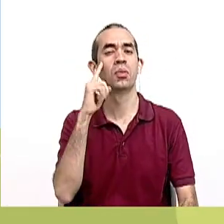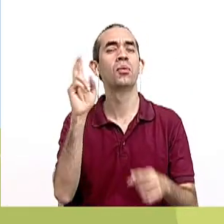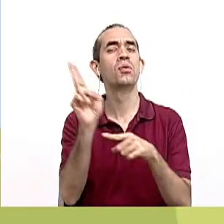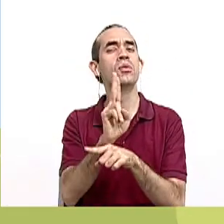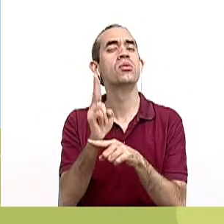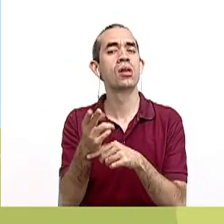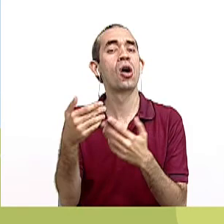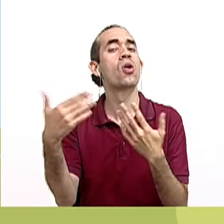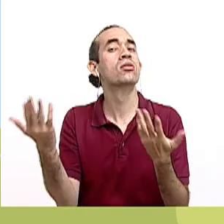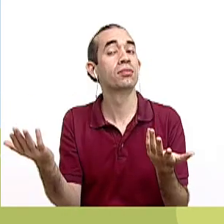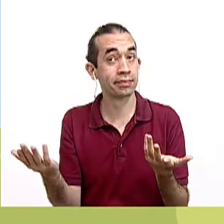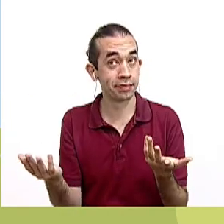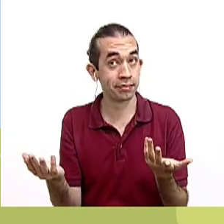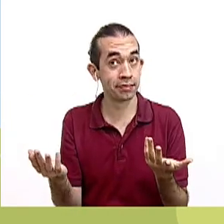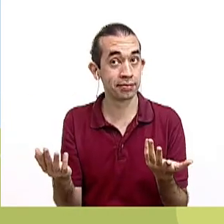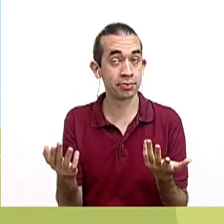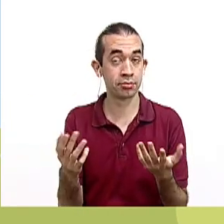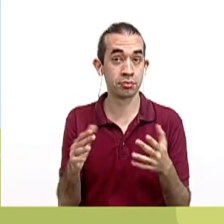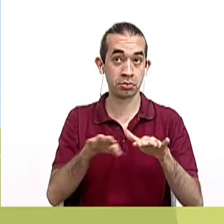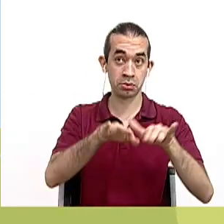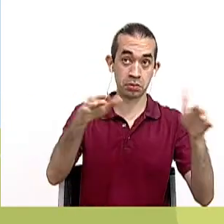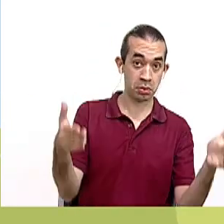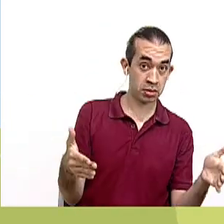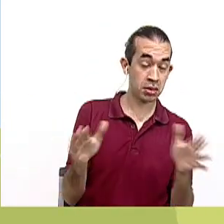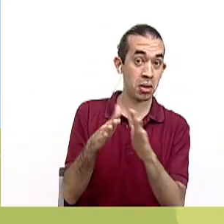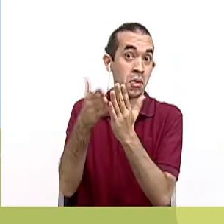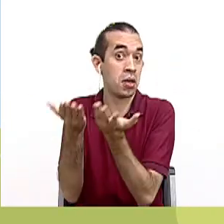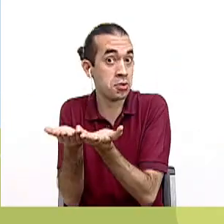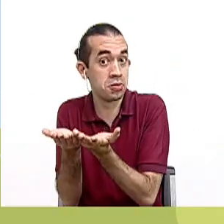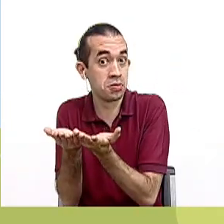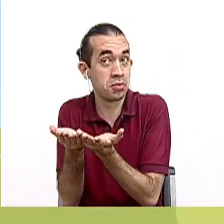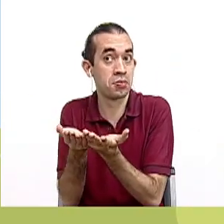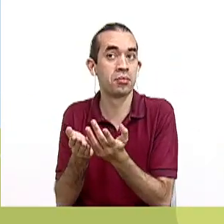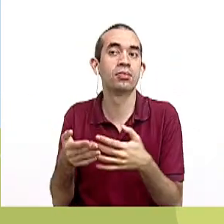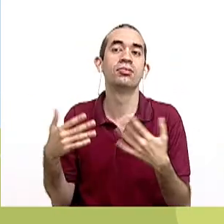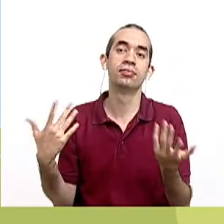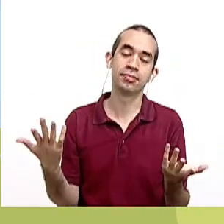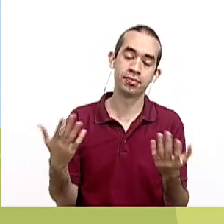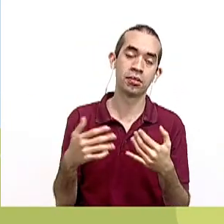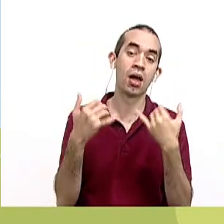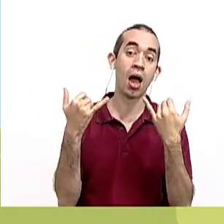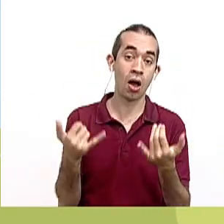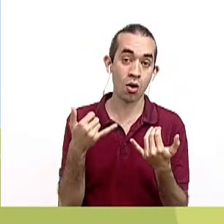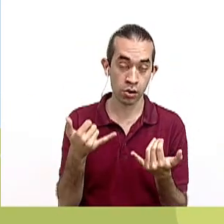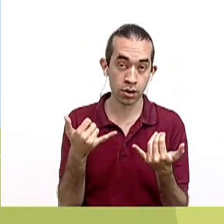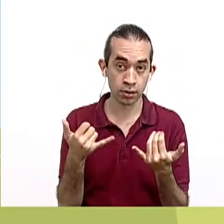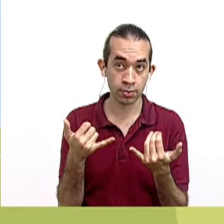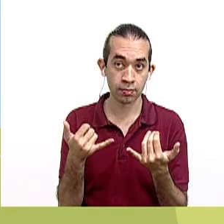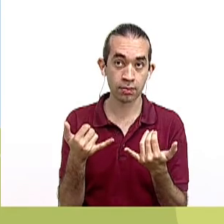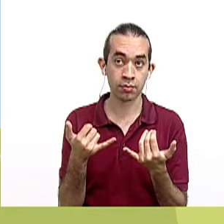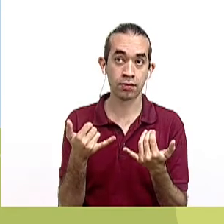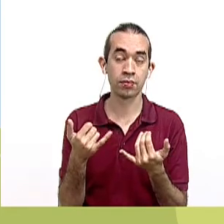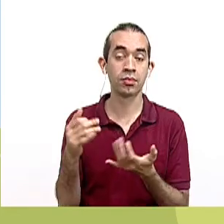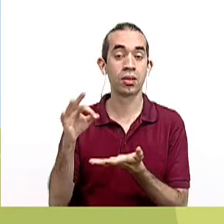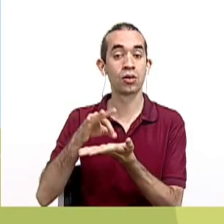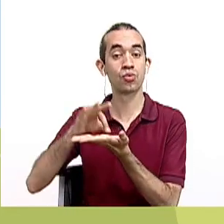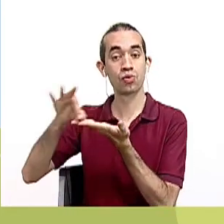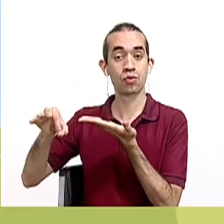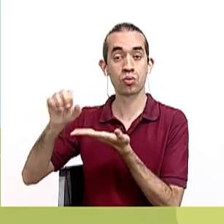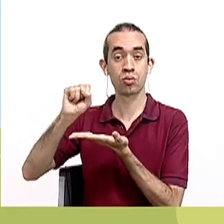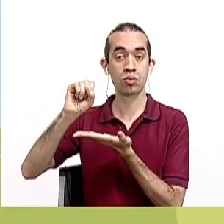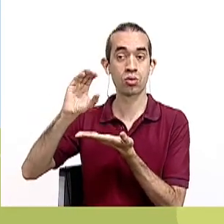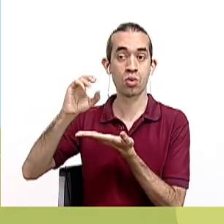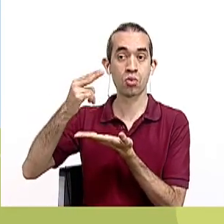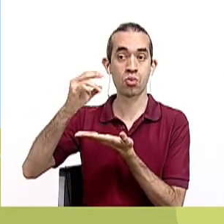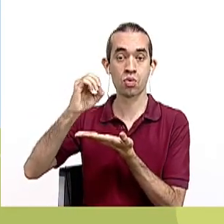using? Your table or your notebook? Now we are going to put the school between